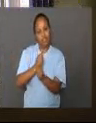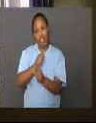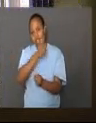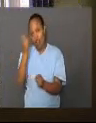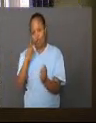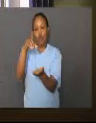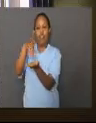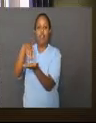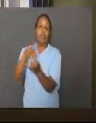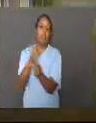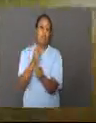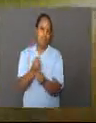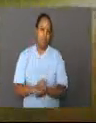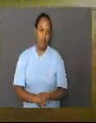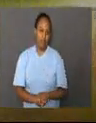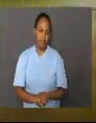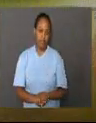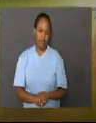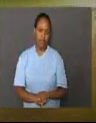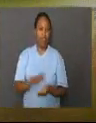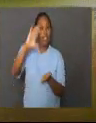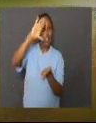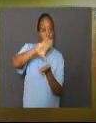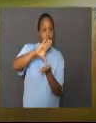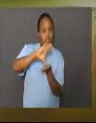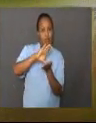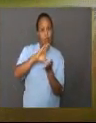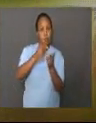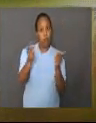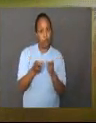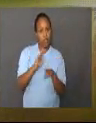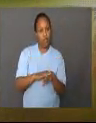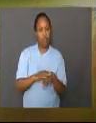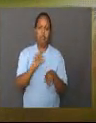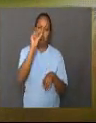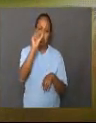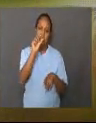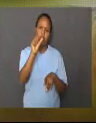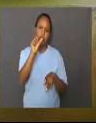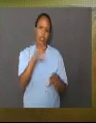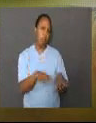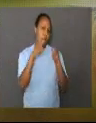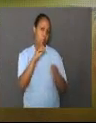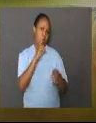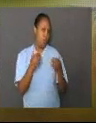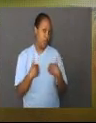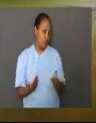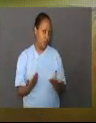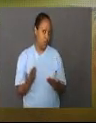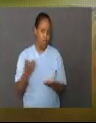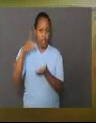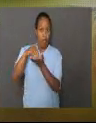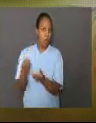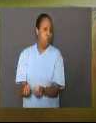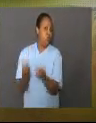in a city. The rural area has a smaller population of students than the city.